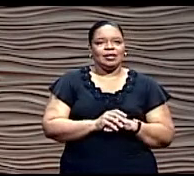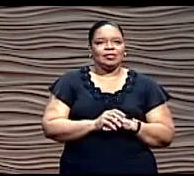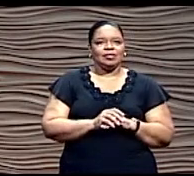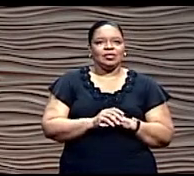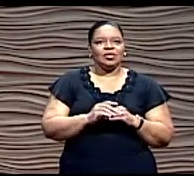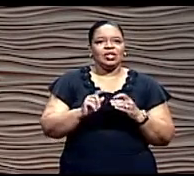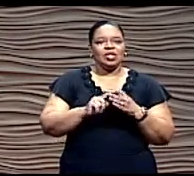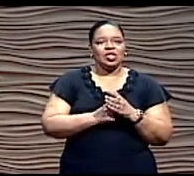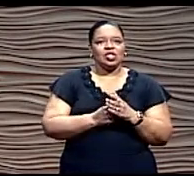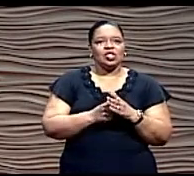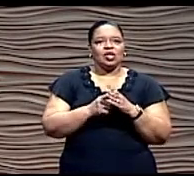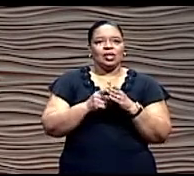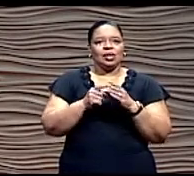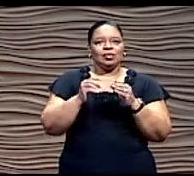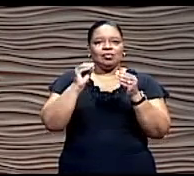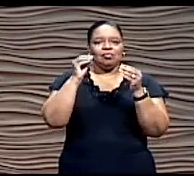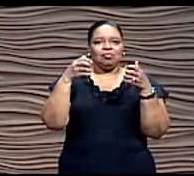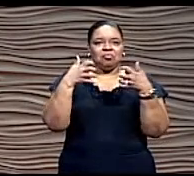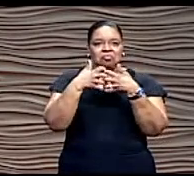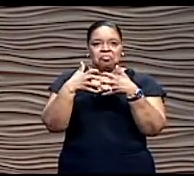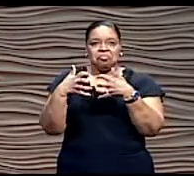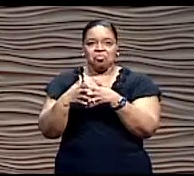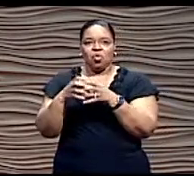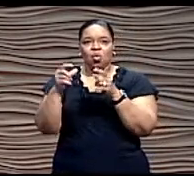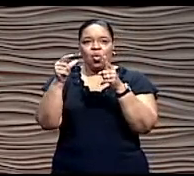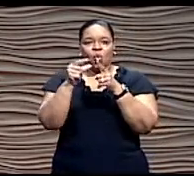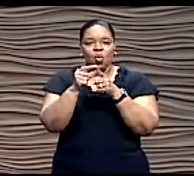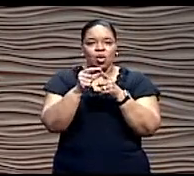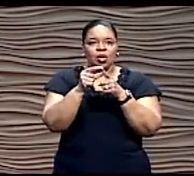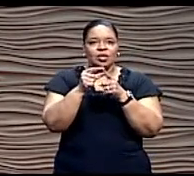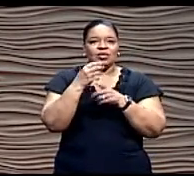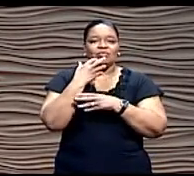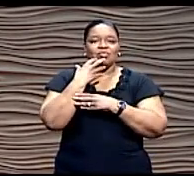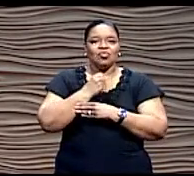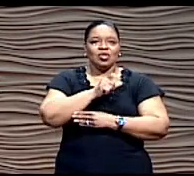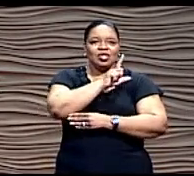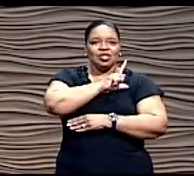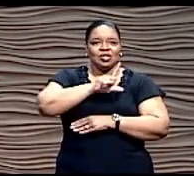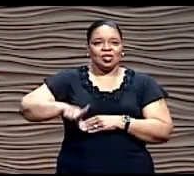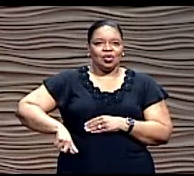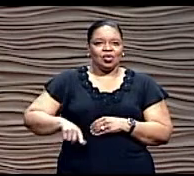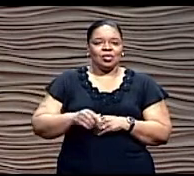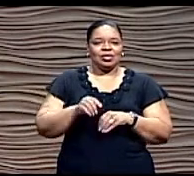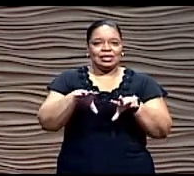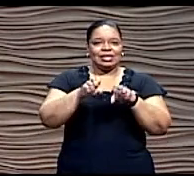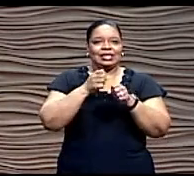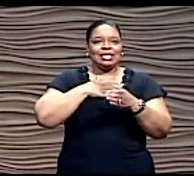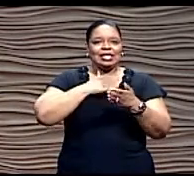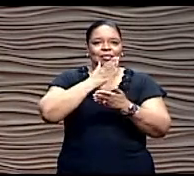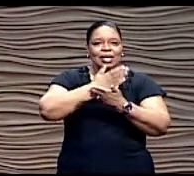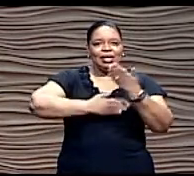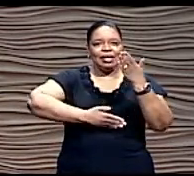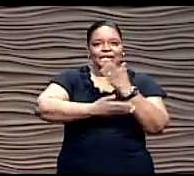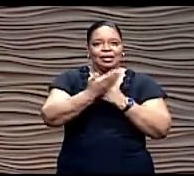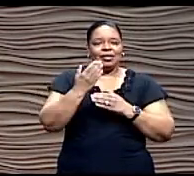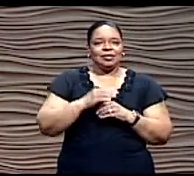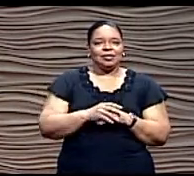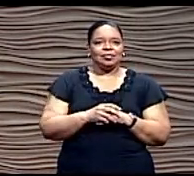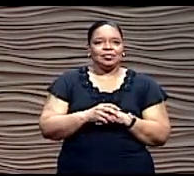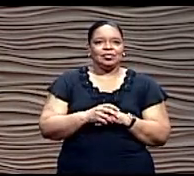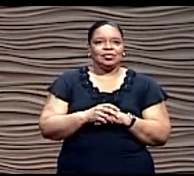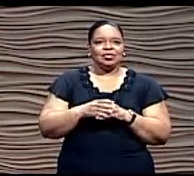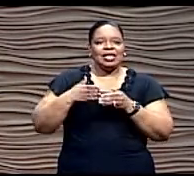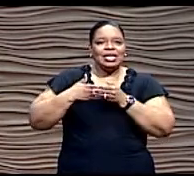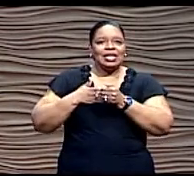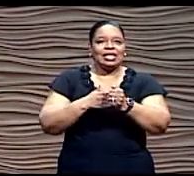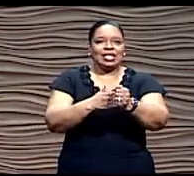he started putting words to it. "Precious Lord, take my hand.